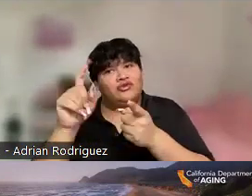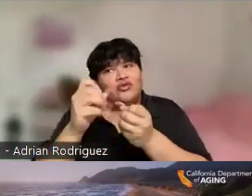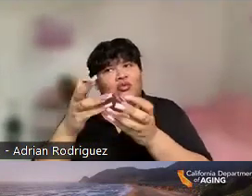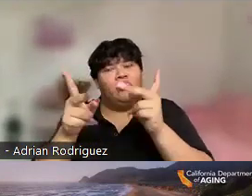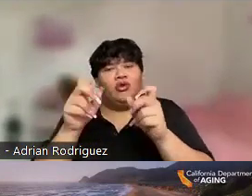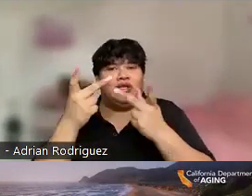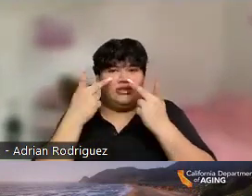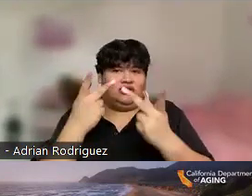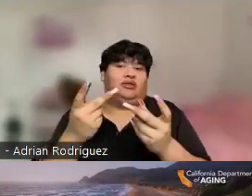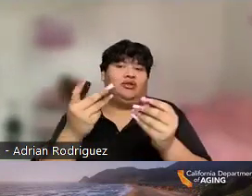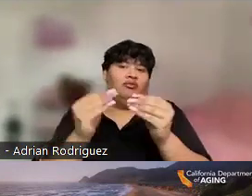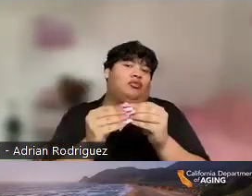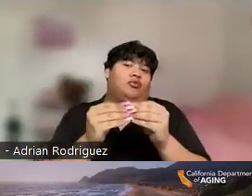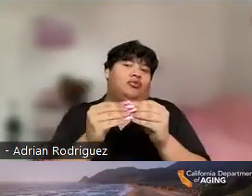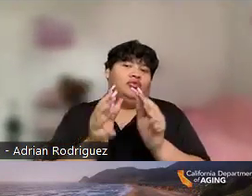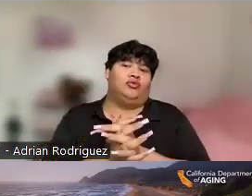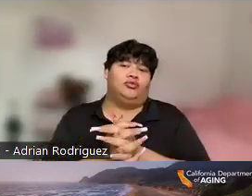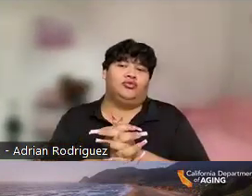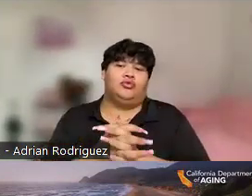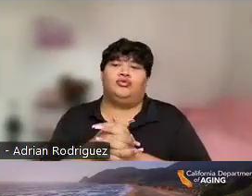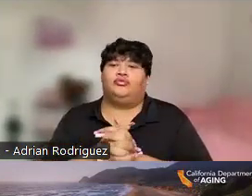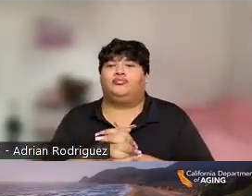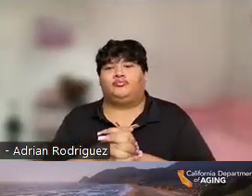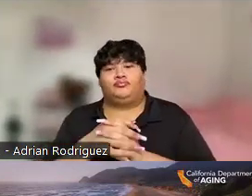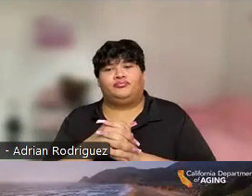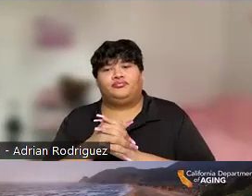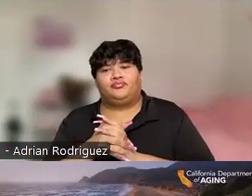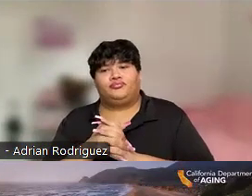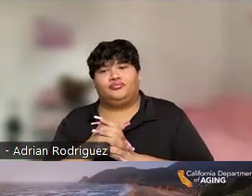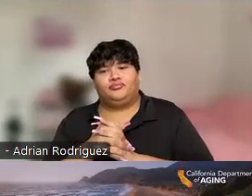need, at their fingertips and very easily.